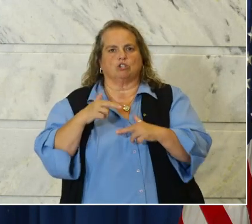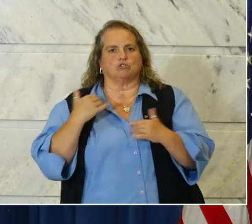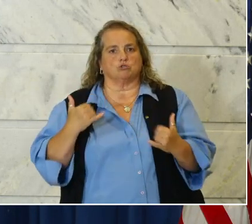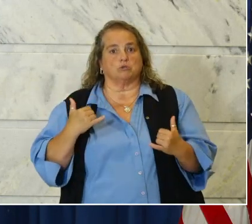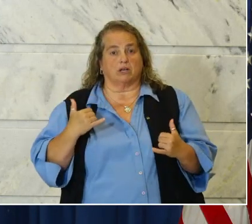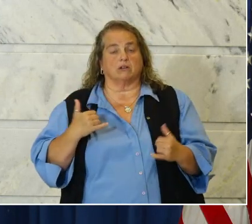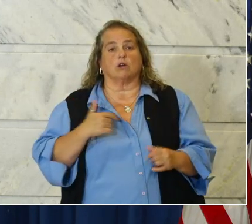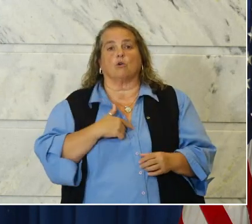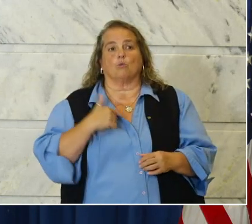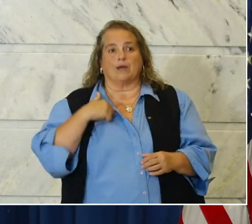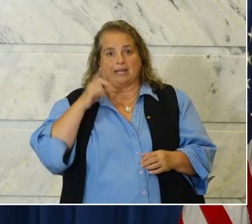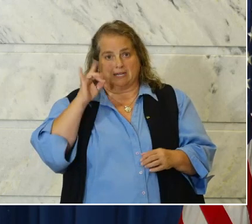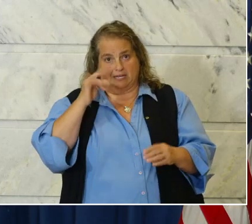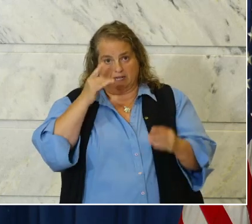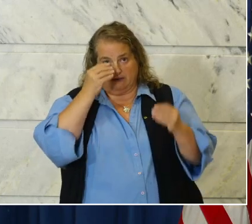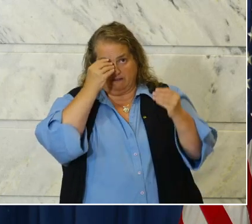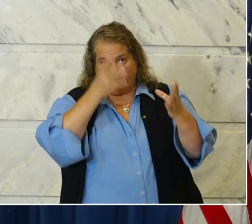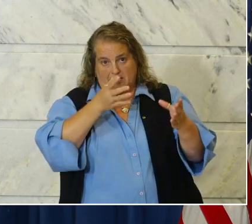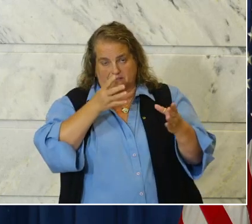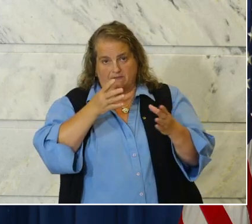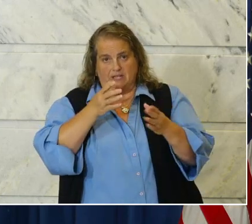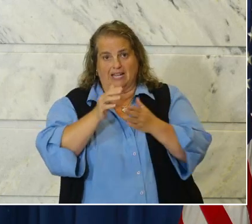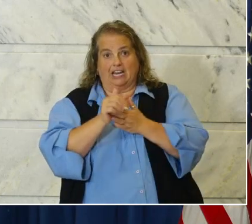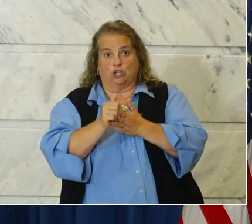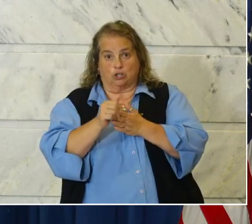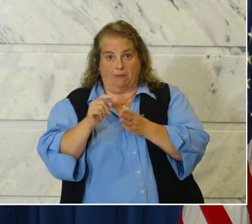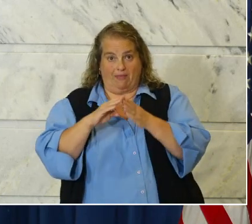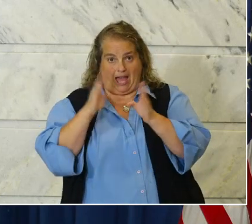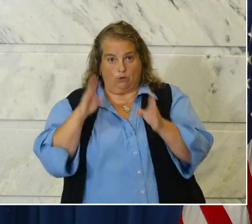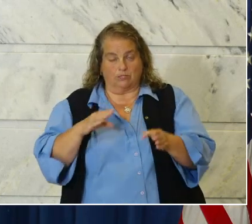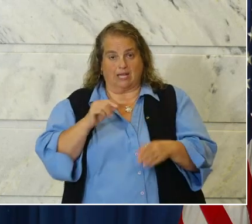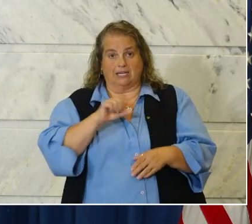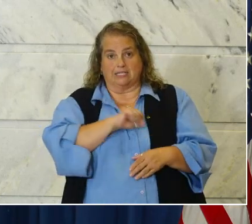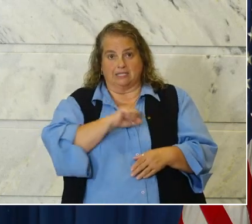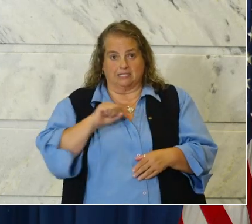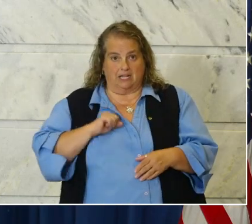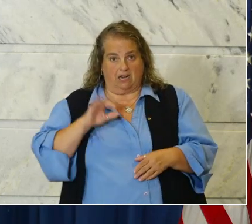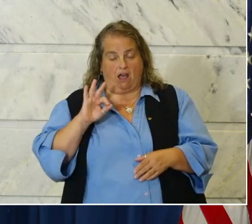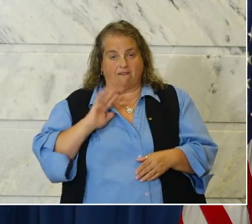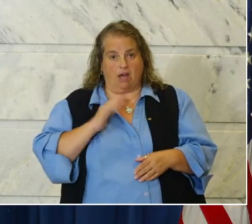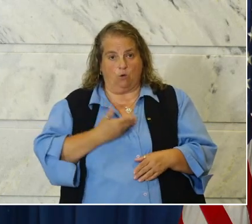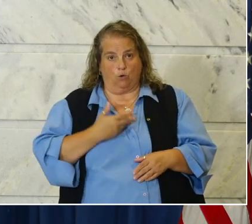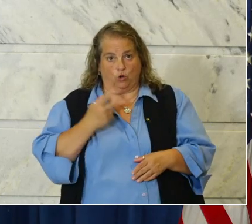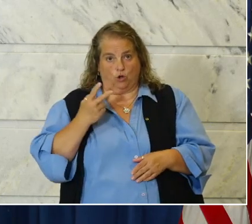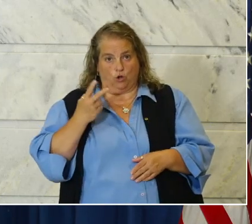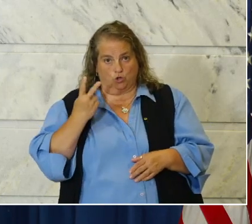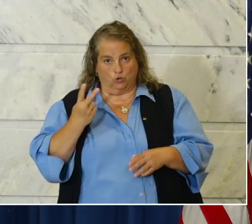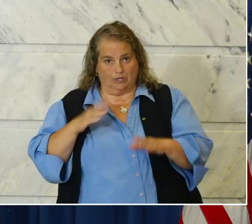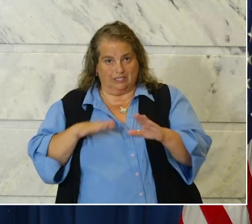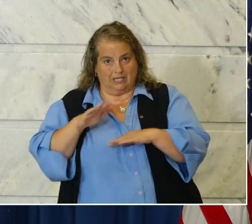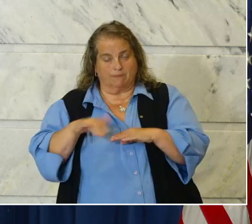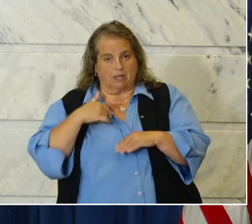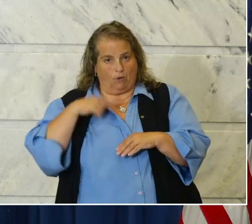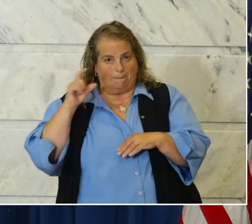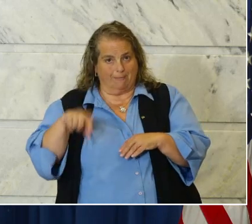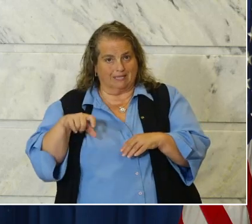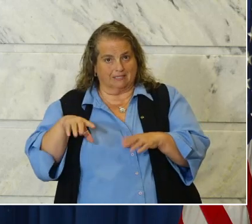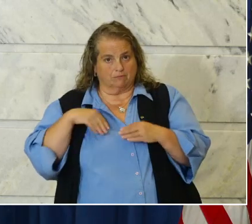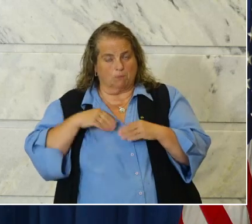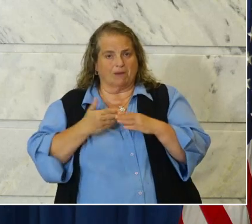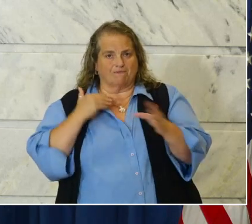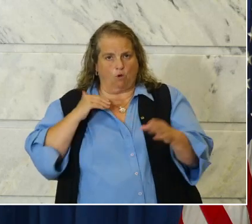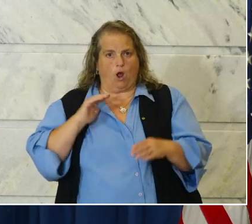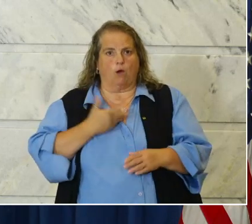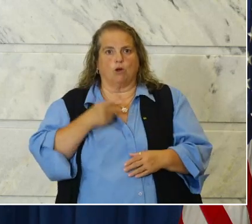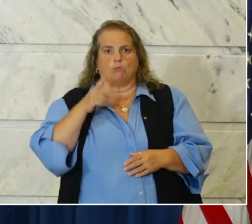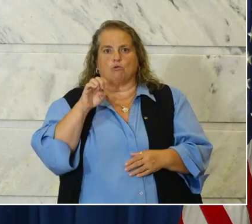today? We advised, I believe, leadership in the House and the Senate of the steps that we were going to need to take before the press conference